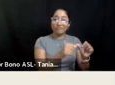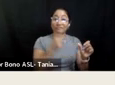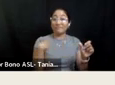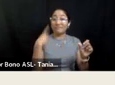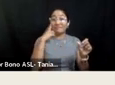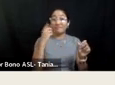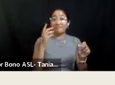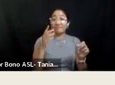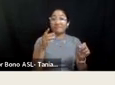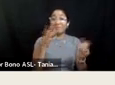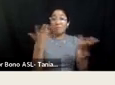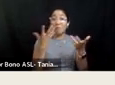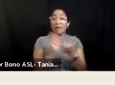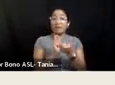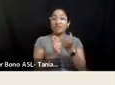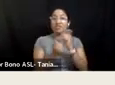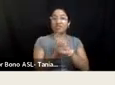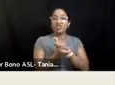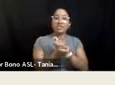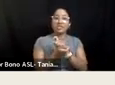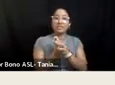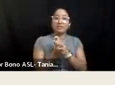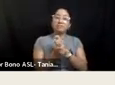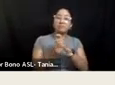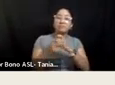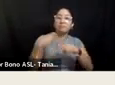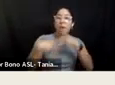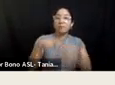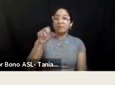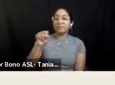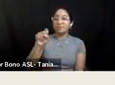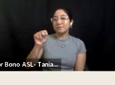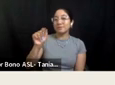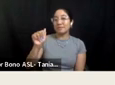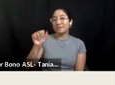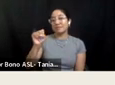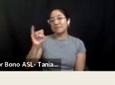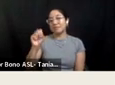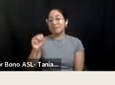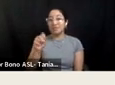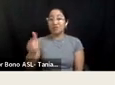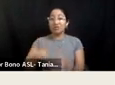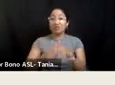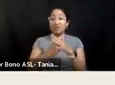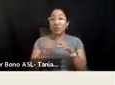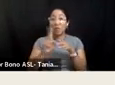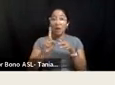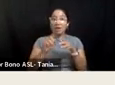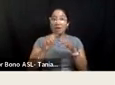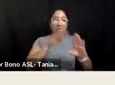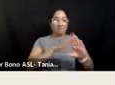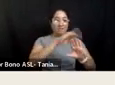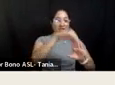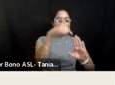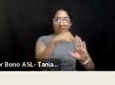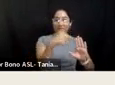changes my problem with stasis and rising action, is that you're starting from a place of chaos and not stasis, and then finding your